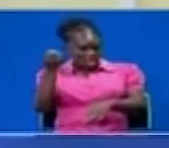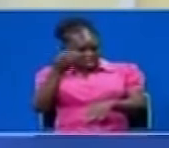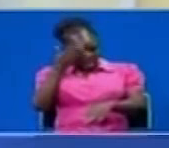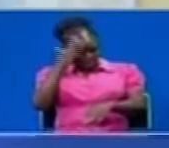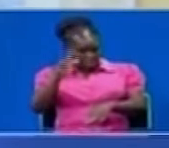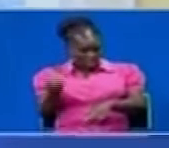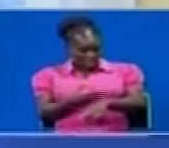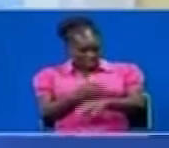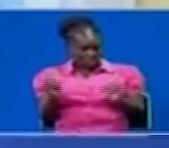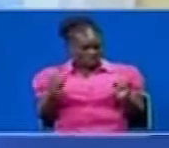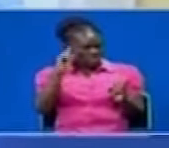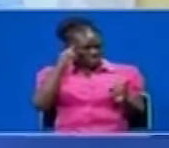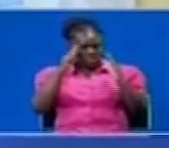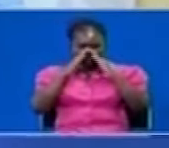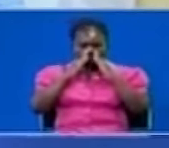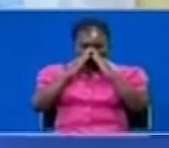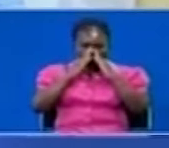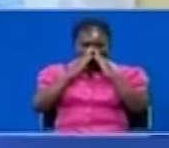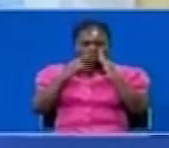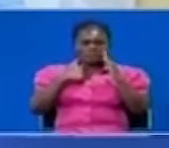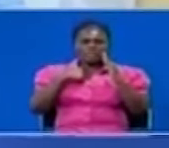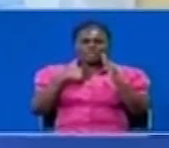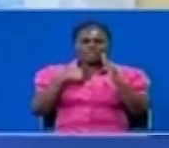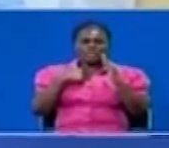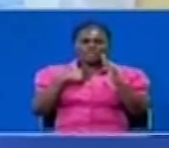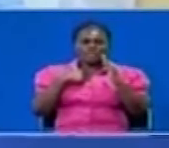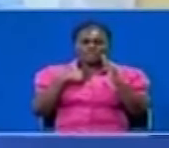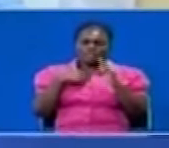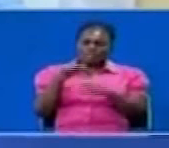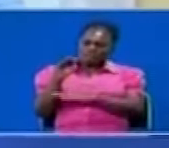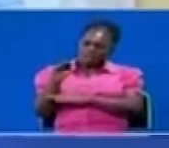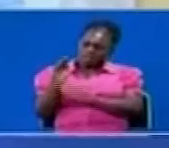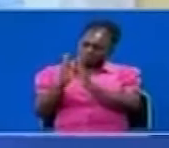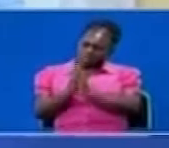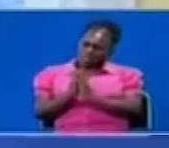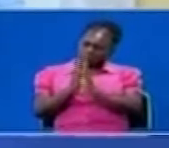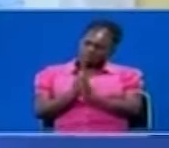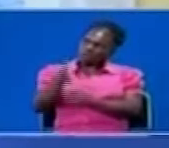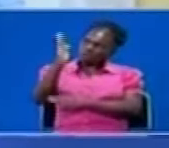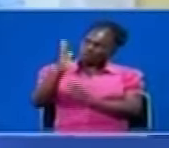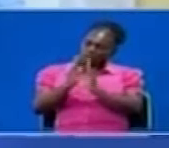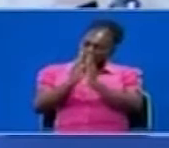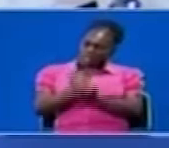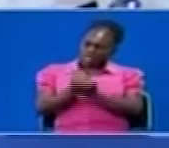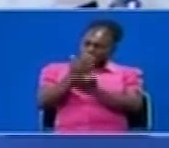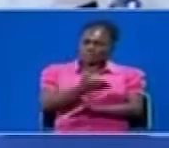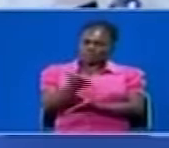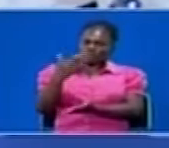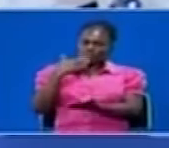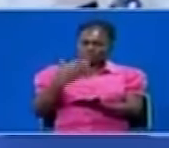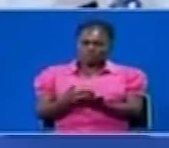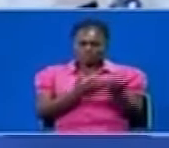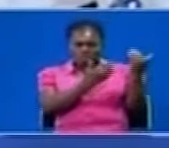ni homa. Niliwaombea mtoto hii yango mkimsaidia akifona, niliwaombea Mungu awasaidie. Asante.